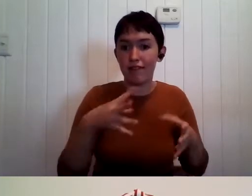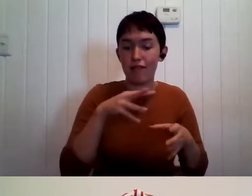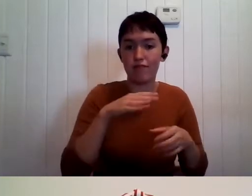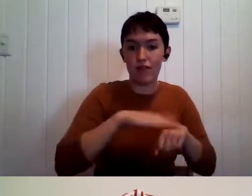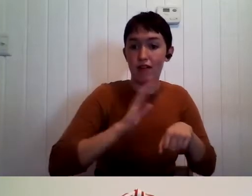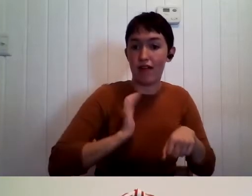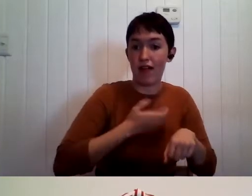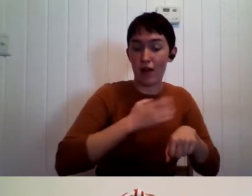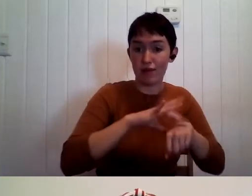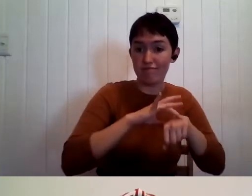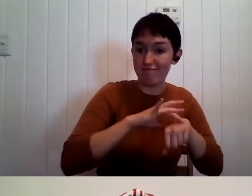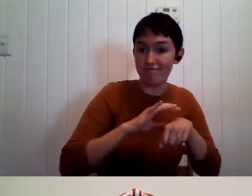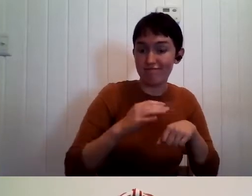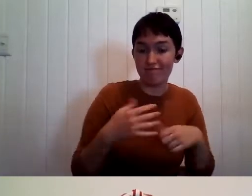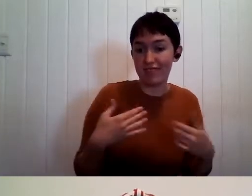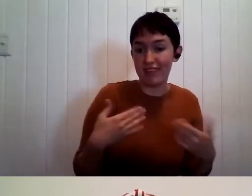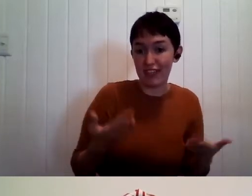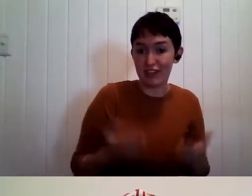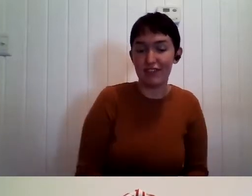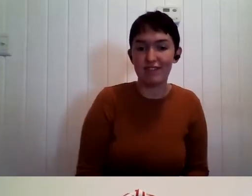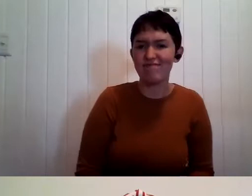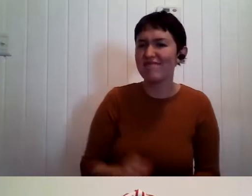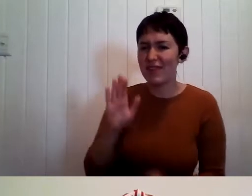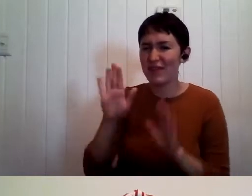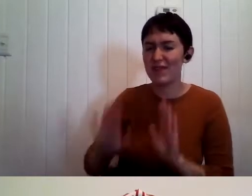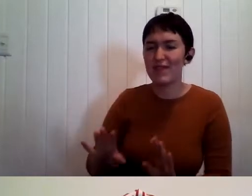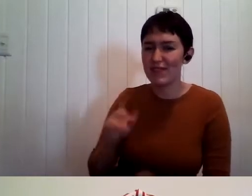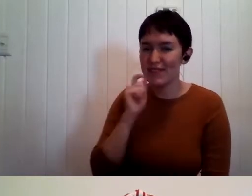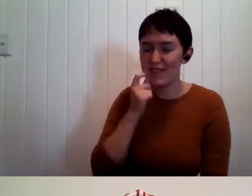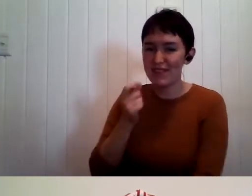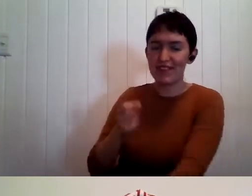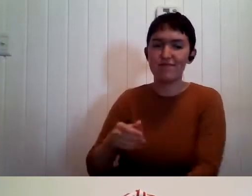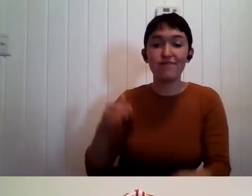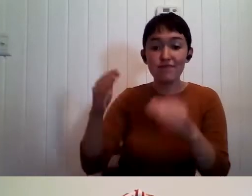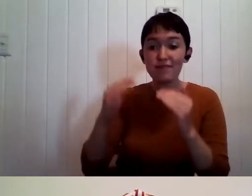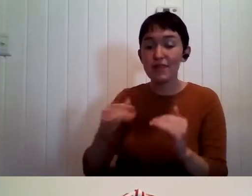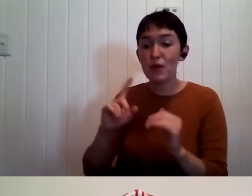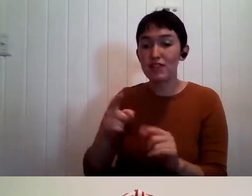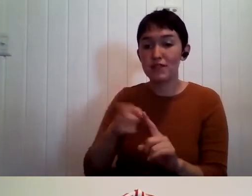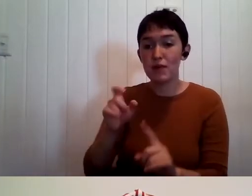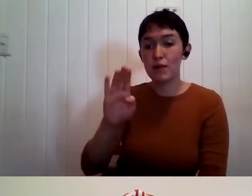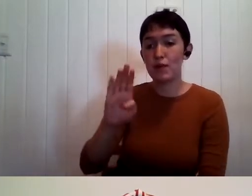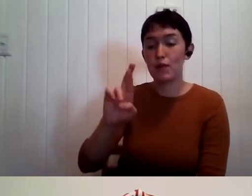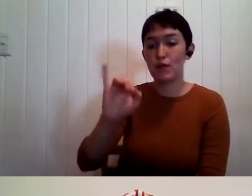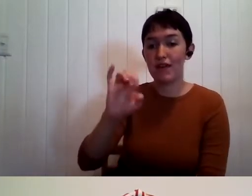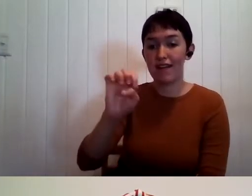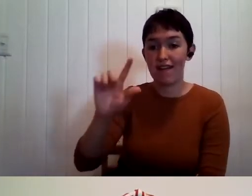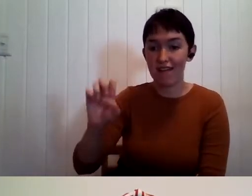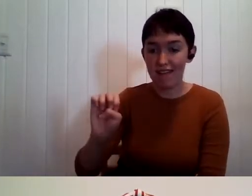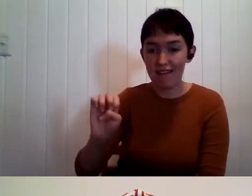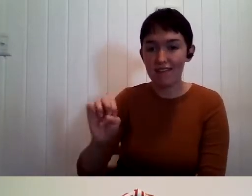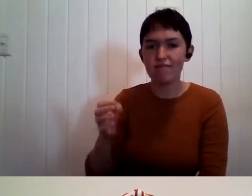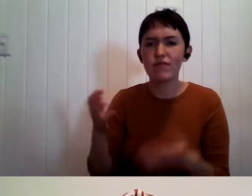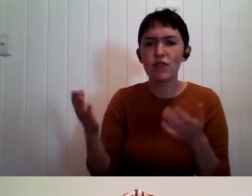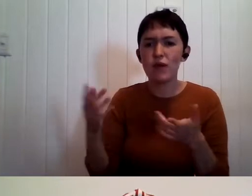Awesome. That's super cool. Amazing. We've got another question. This is from Brielle. What has so far been your